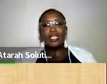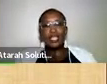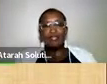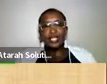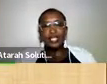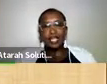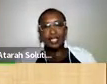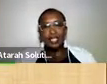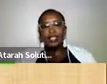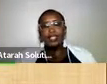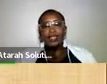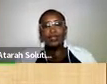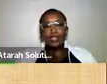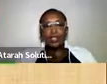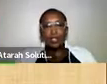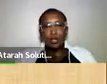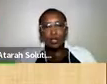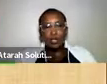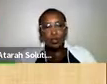Solution